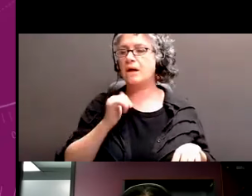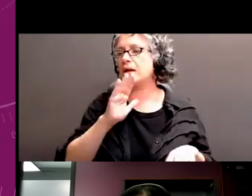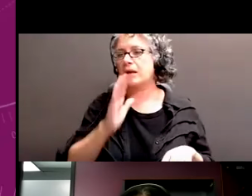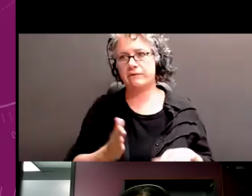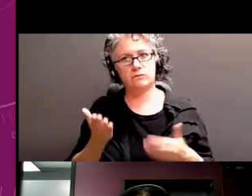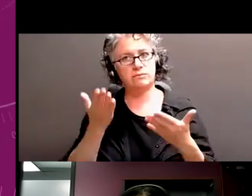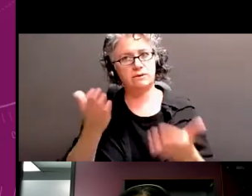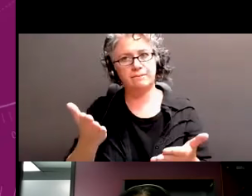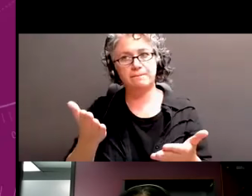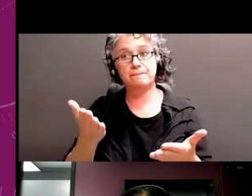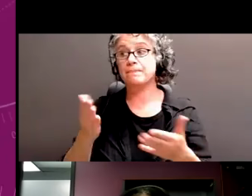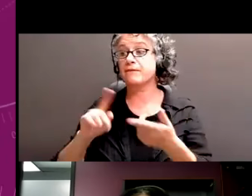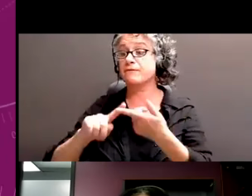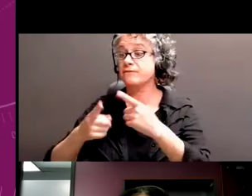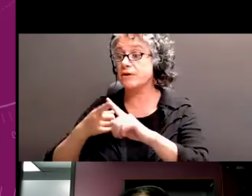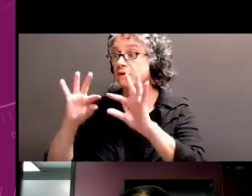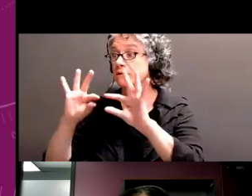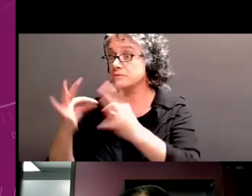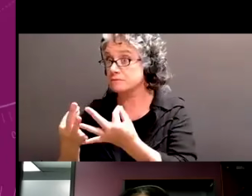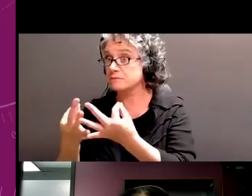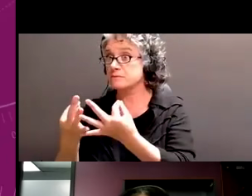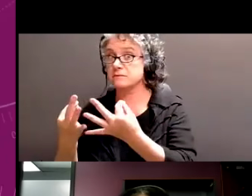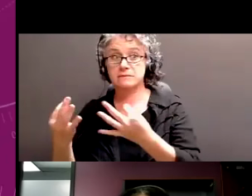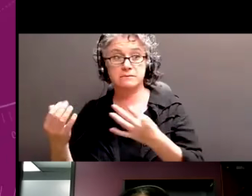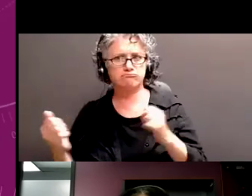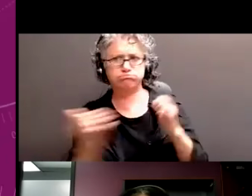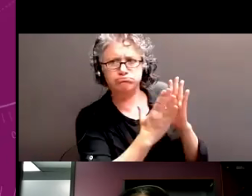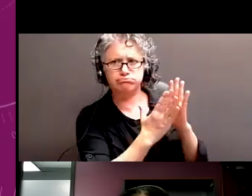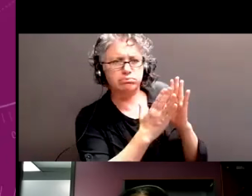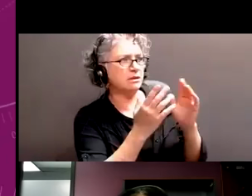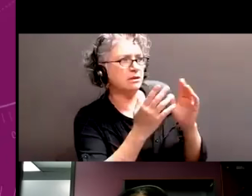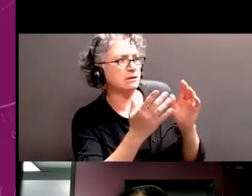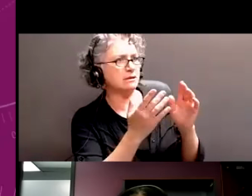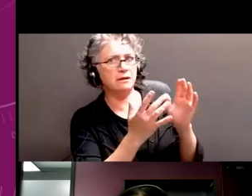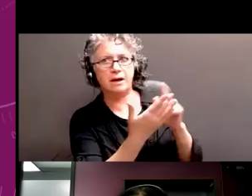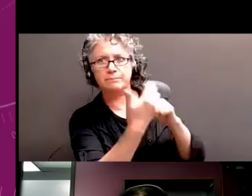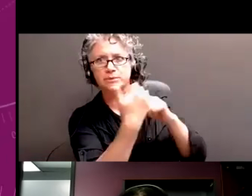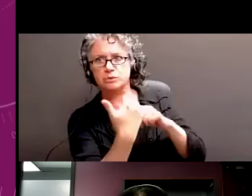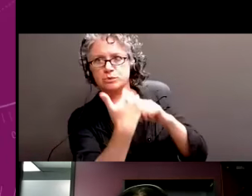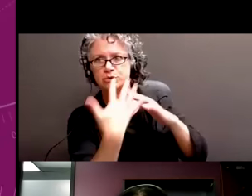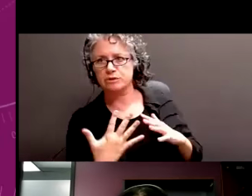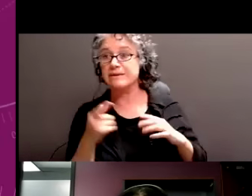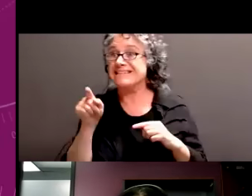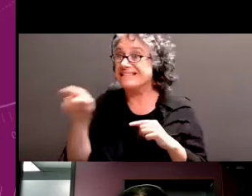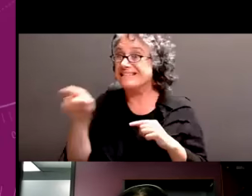neighbors confront the abuser. Part of that safety plan can be that that friend will call 911.